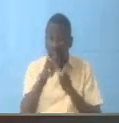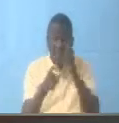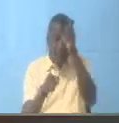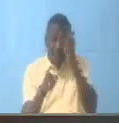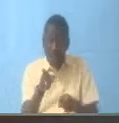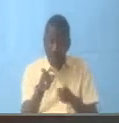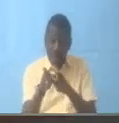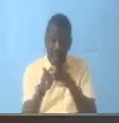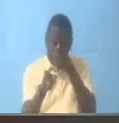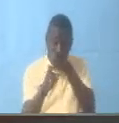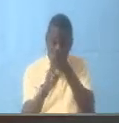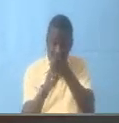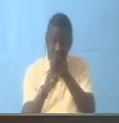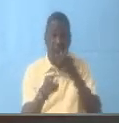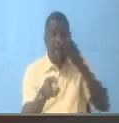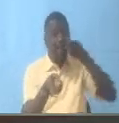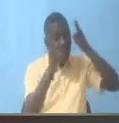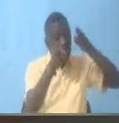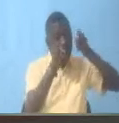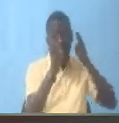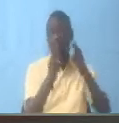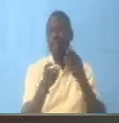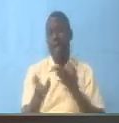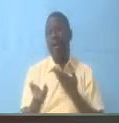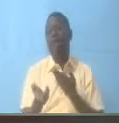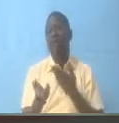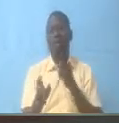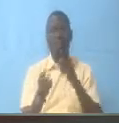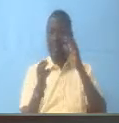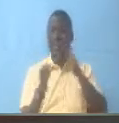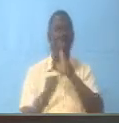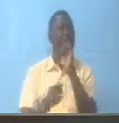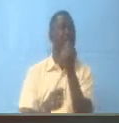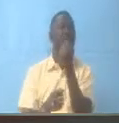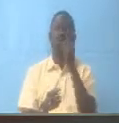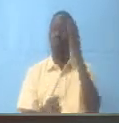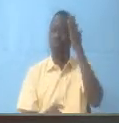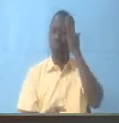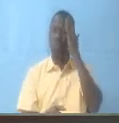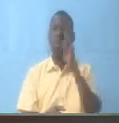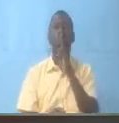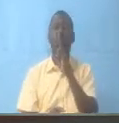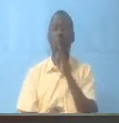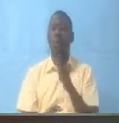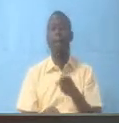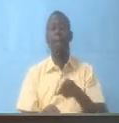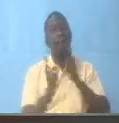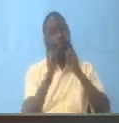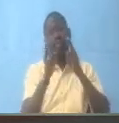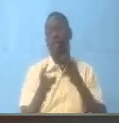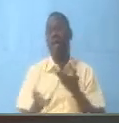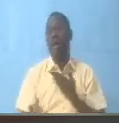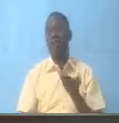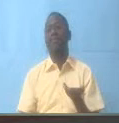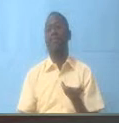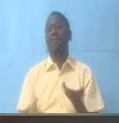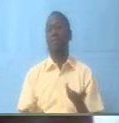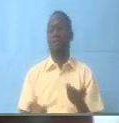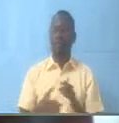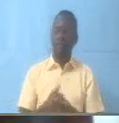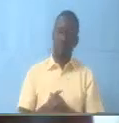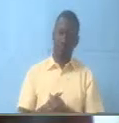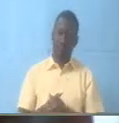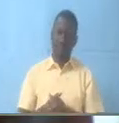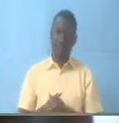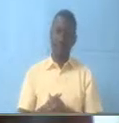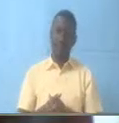person who actually fired the shots. oo nañ nag ñi nga xam ne ni ñooy police yi ak soldats yi waaye nag dana doon jafe pour mun a